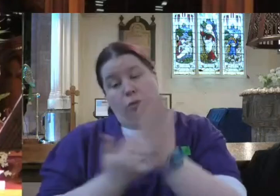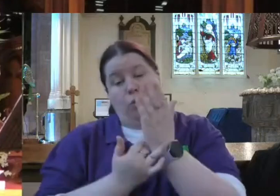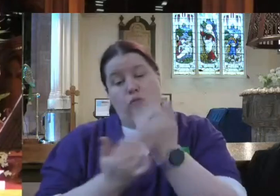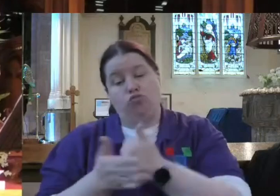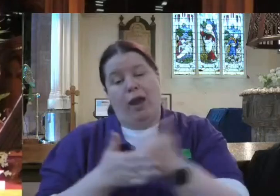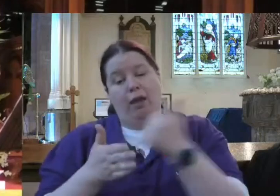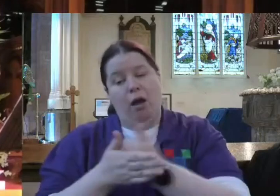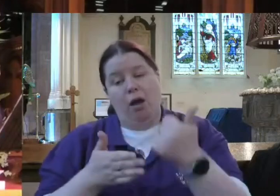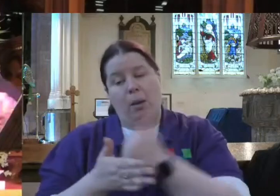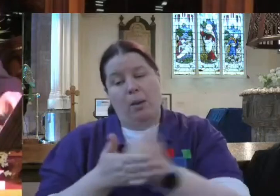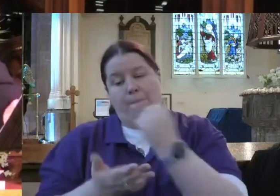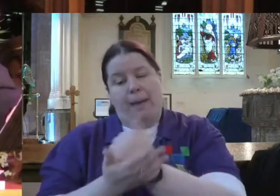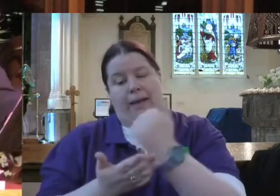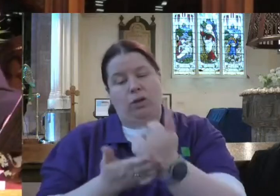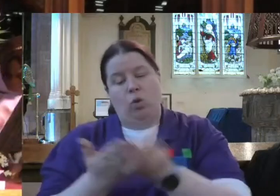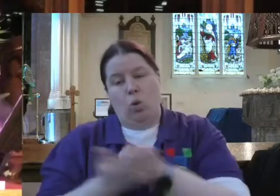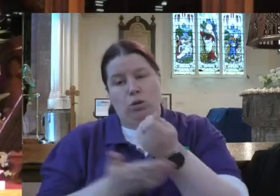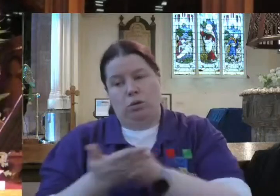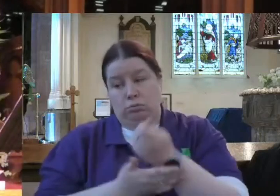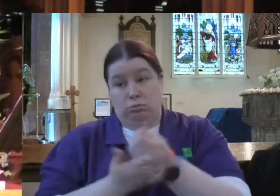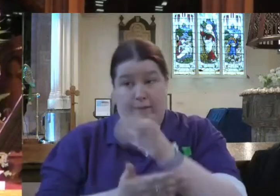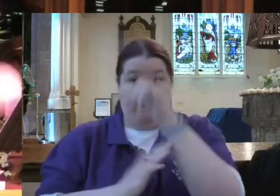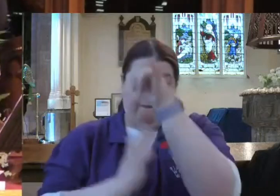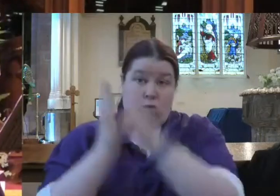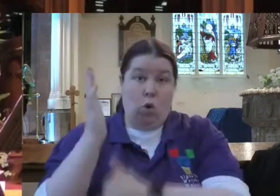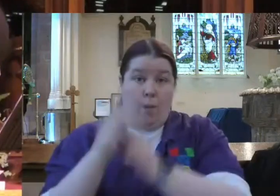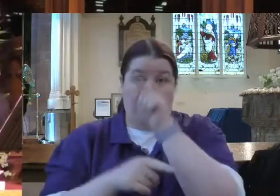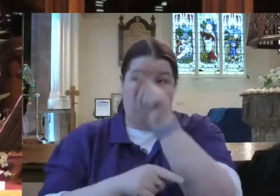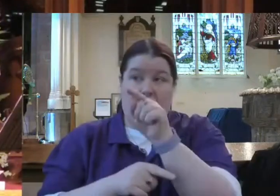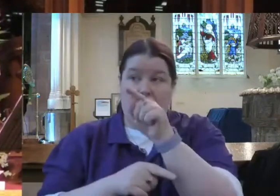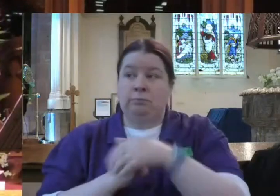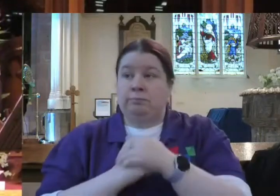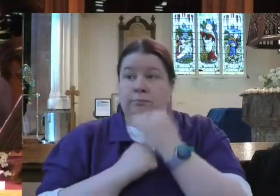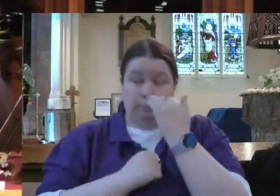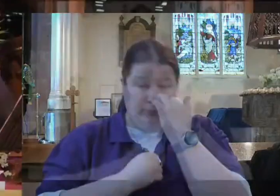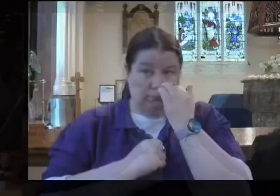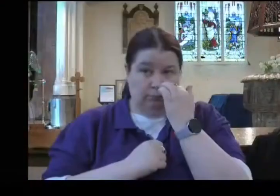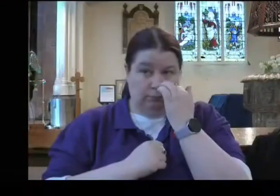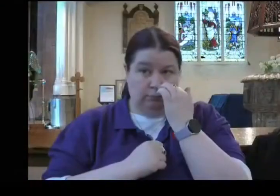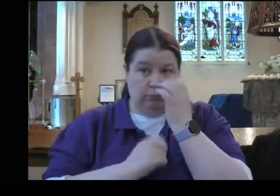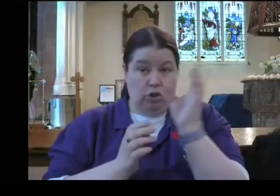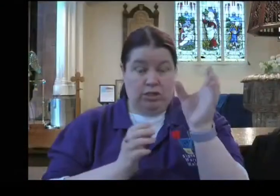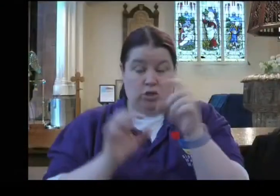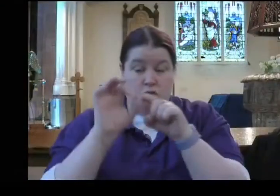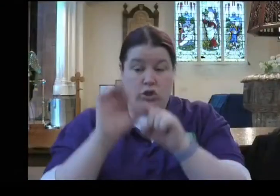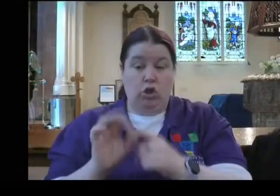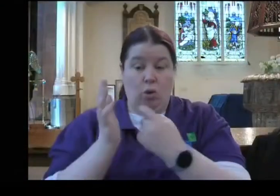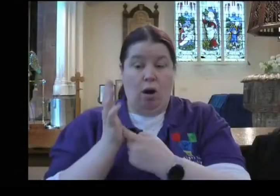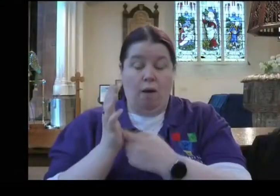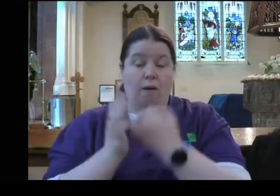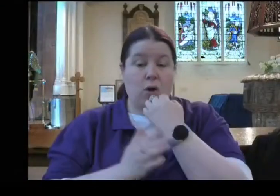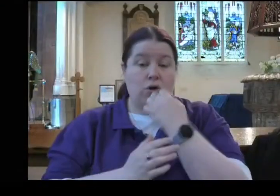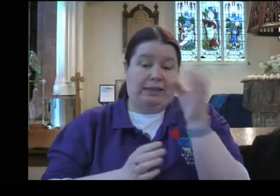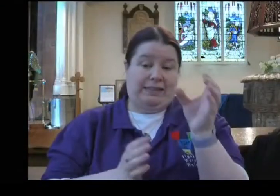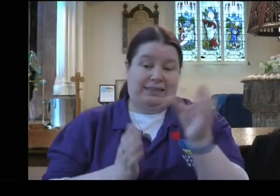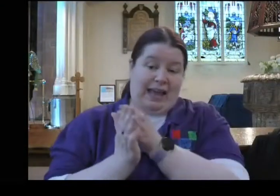order. There are forms at the back on our giving station. You can scan that QR code and you can give